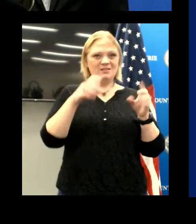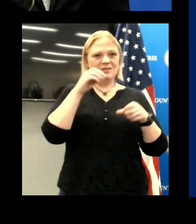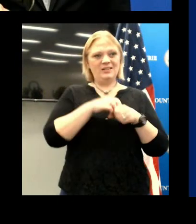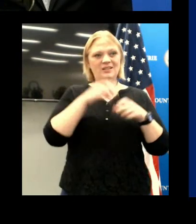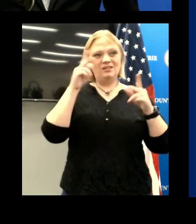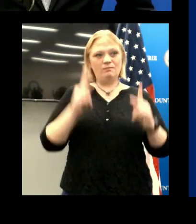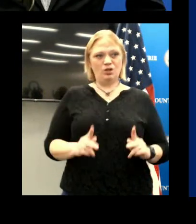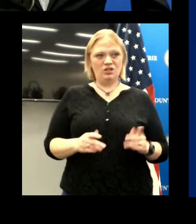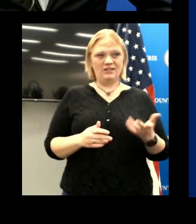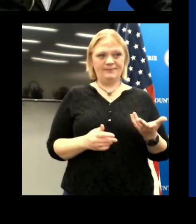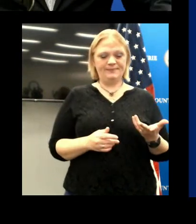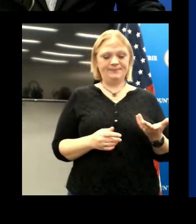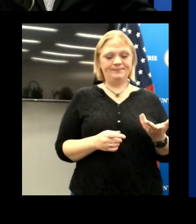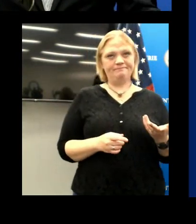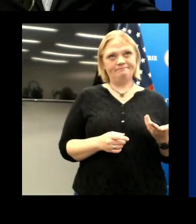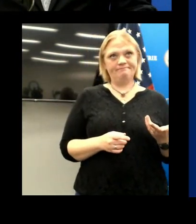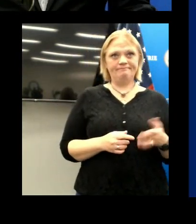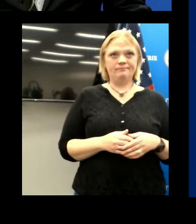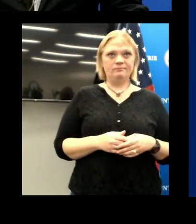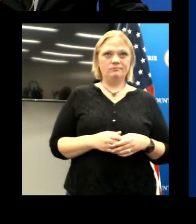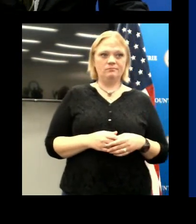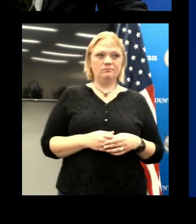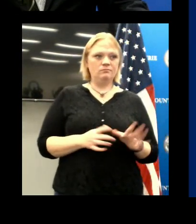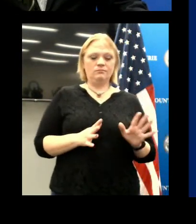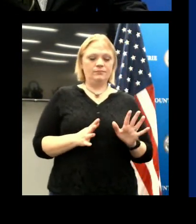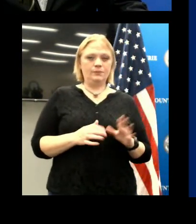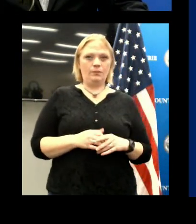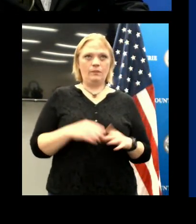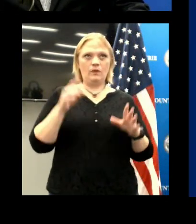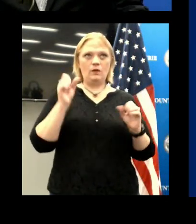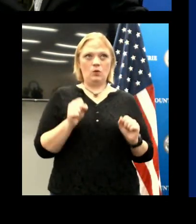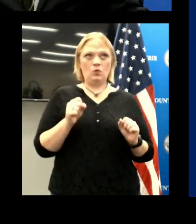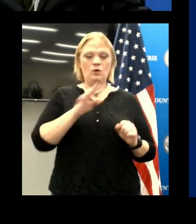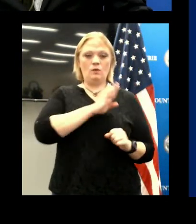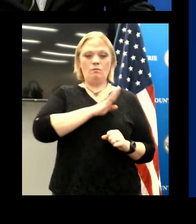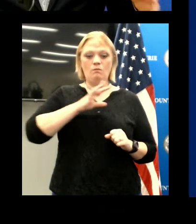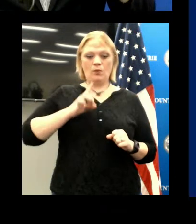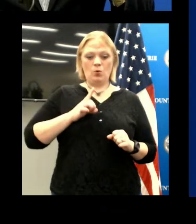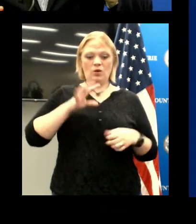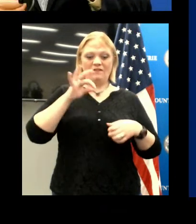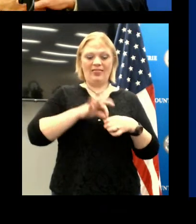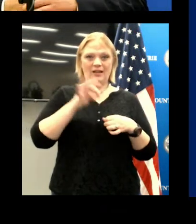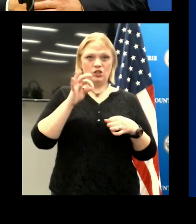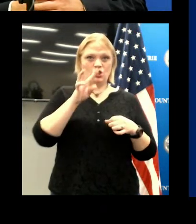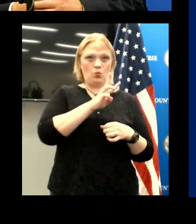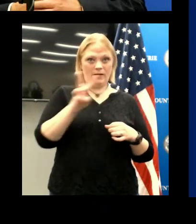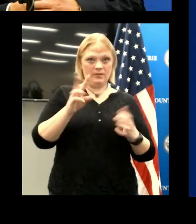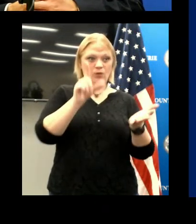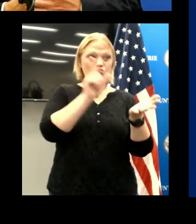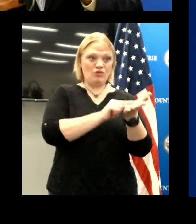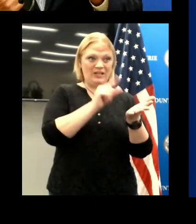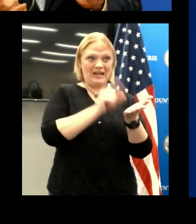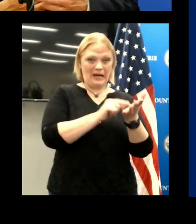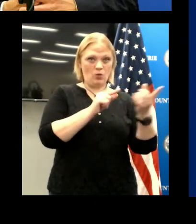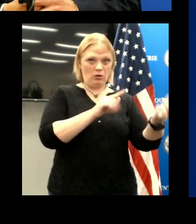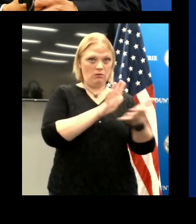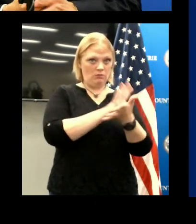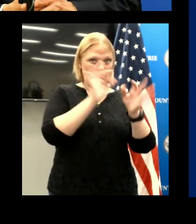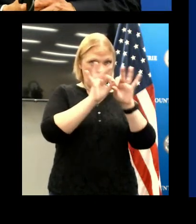though. You can request, you can go to the Board of Elections site and print out the absentee ballot